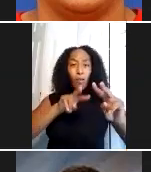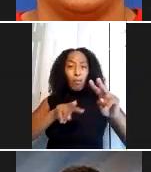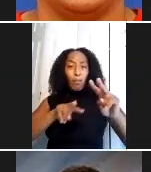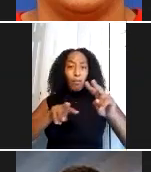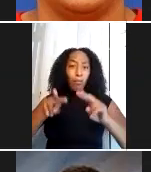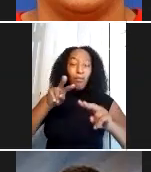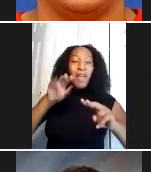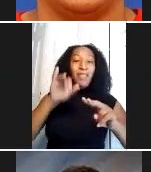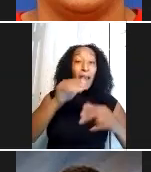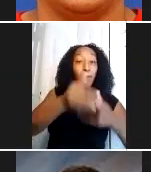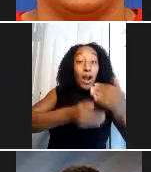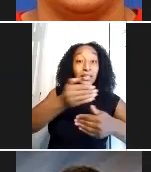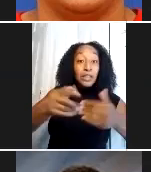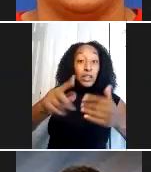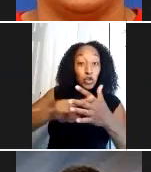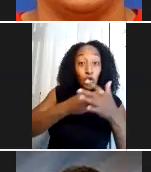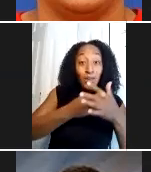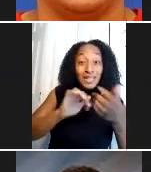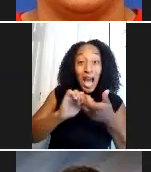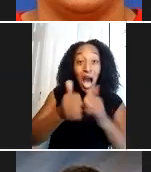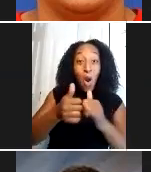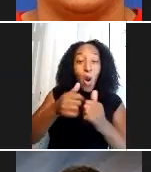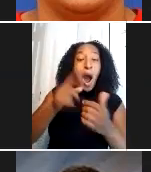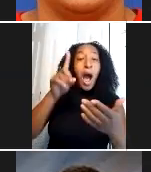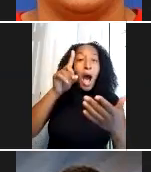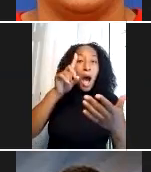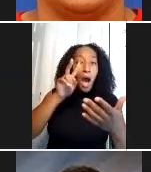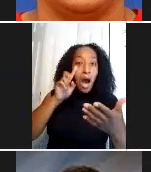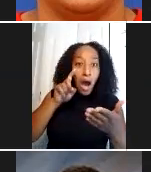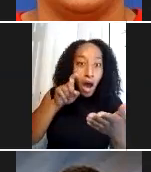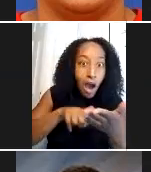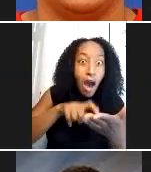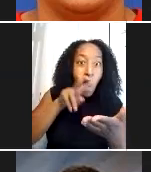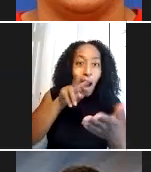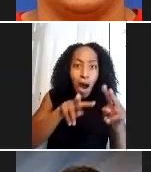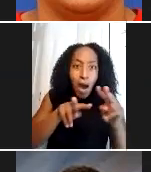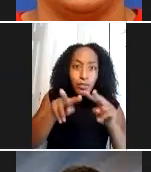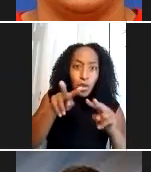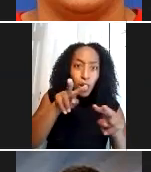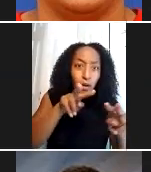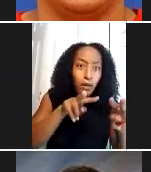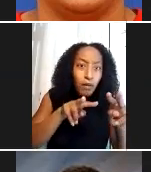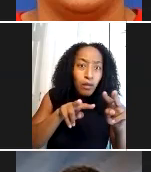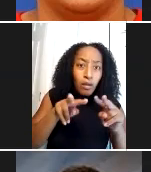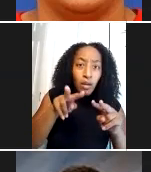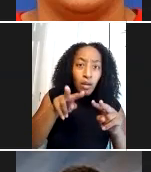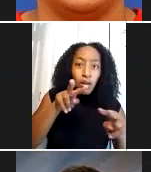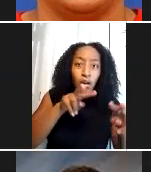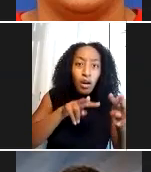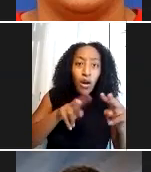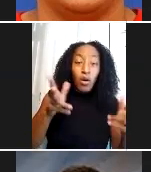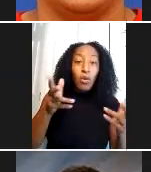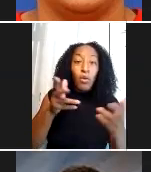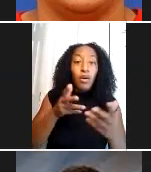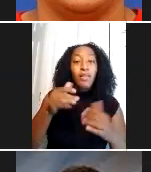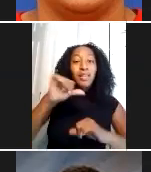an observation or, and a question, something that the scientist wants to